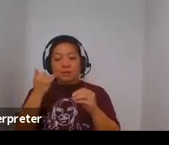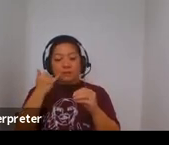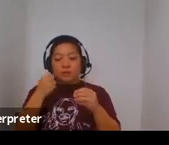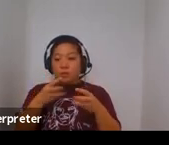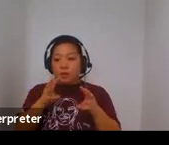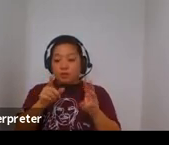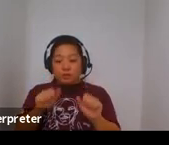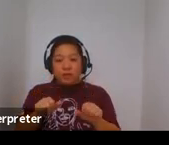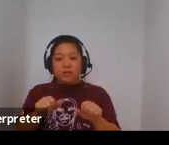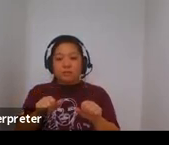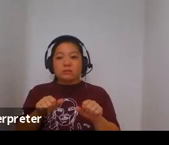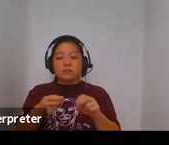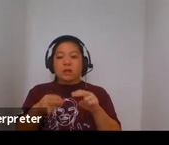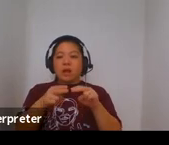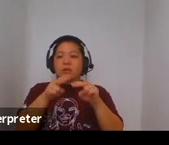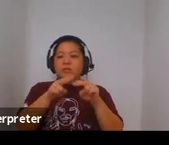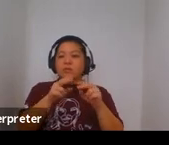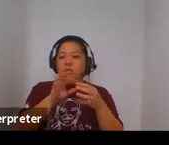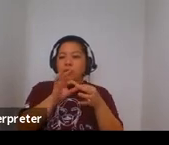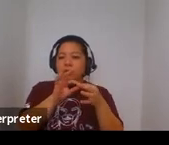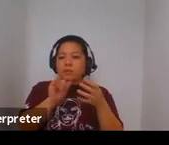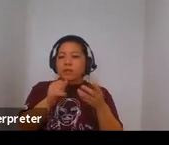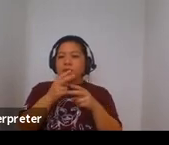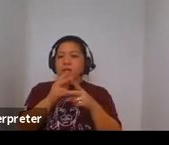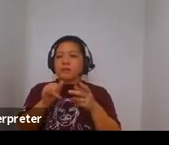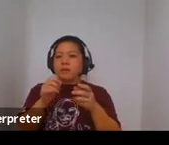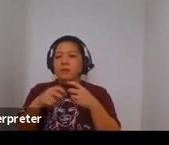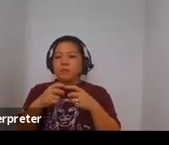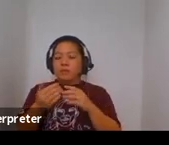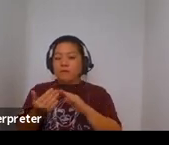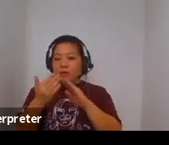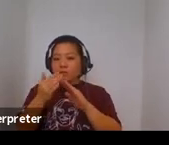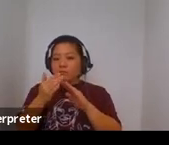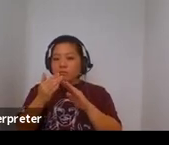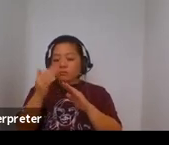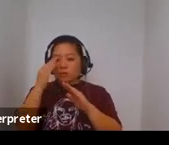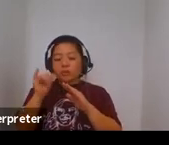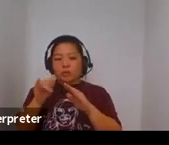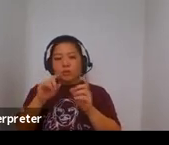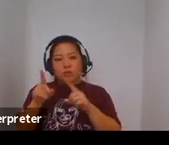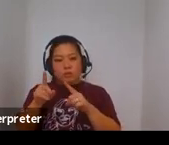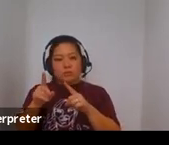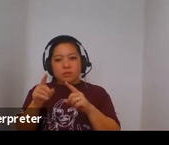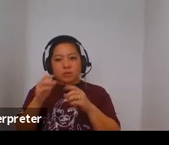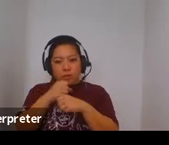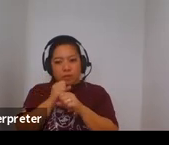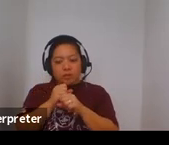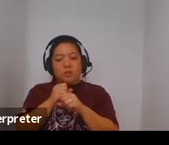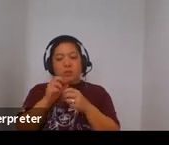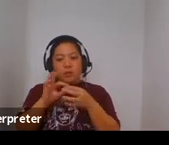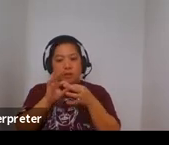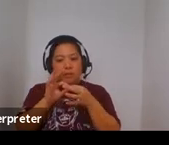relationship and keep the issue in front of them, you're going to be creating a relationship that